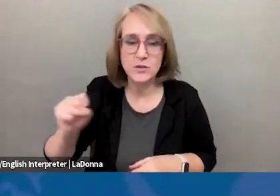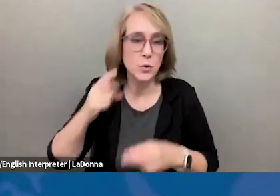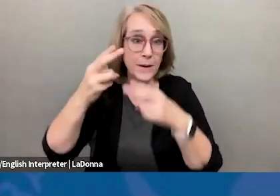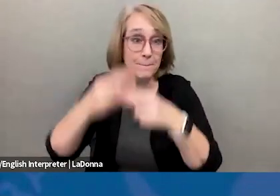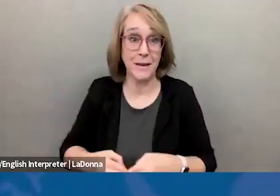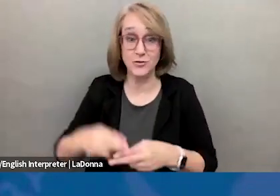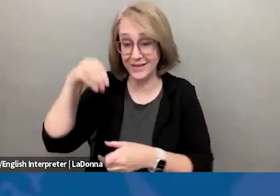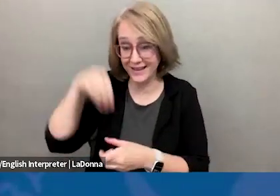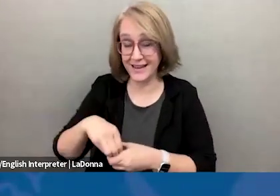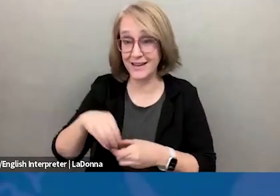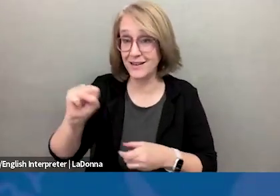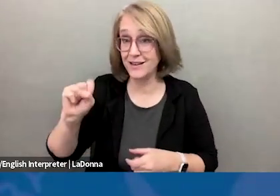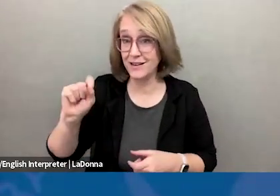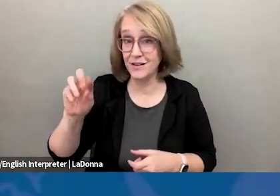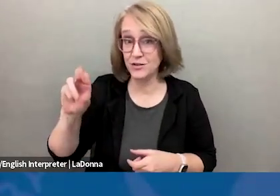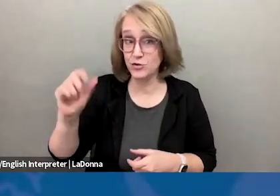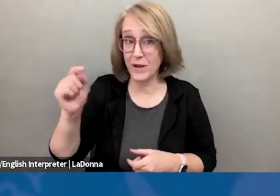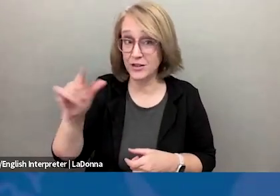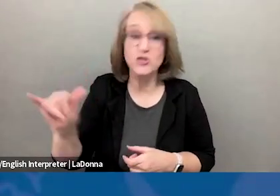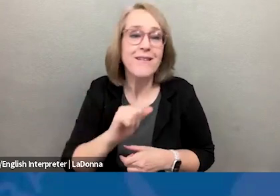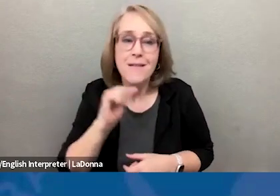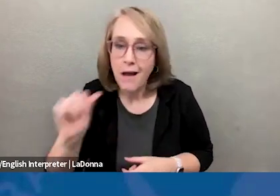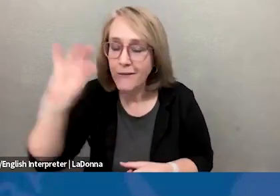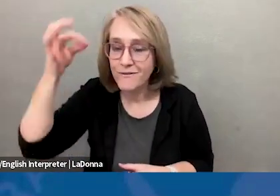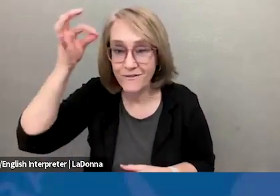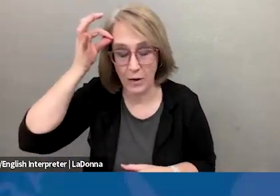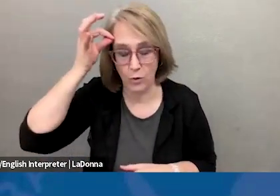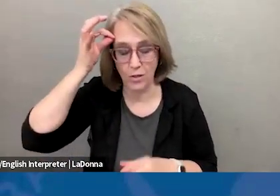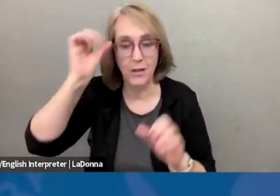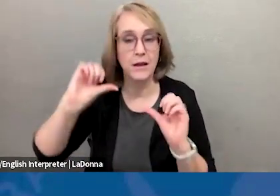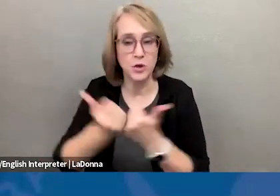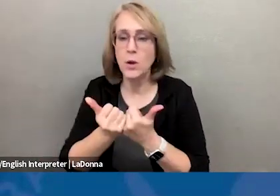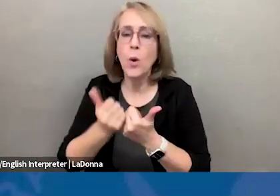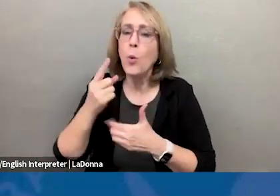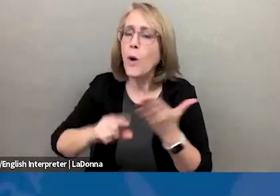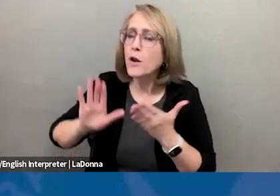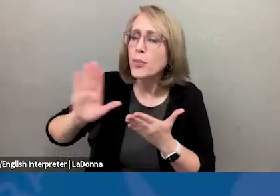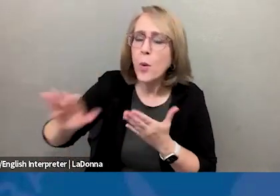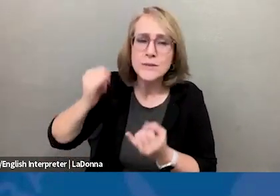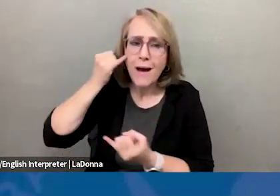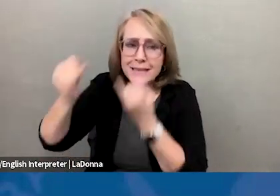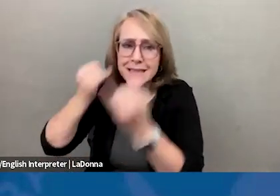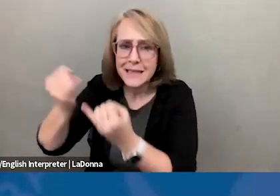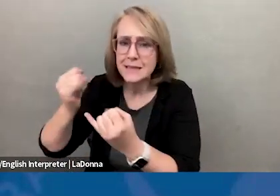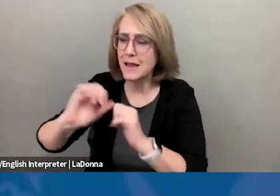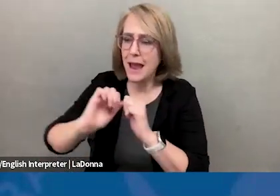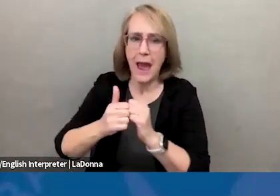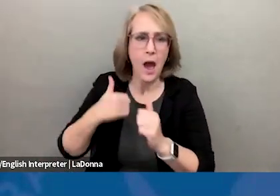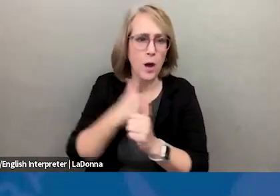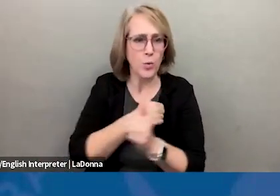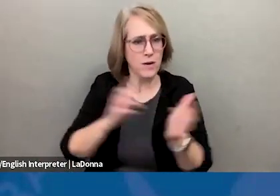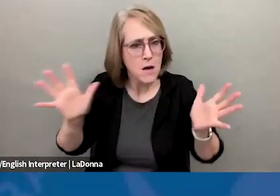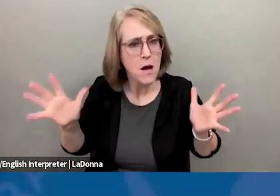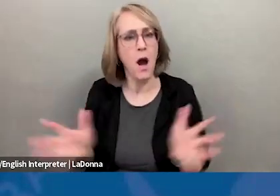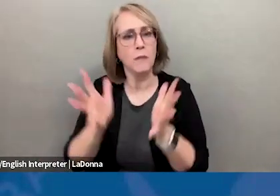in the strategy that are not Congress, that are not the federal agencies. What are some ideas for how we can advance some of those issues